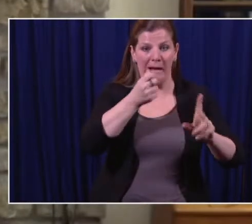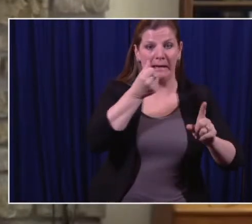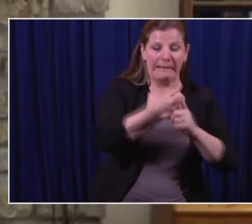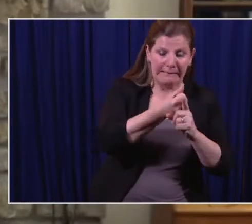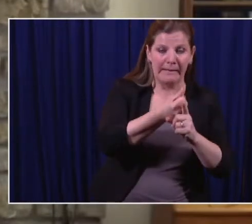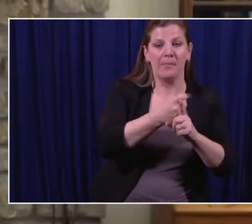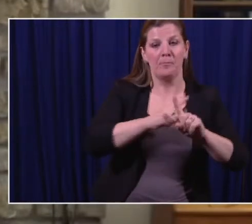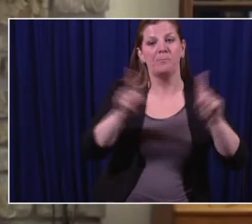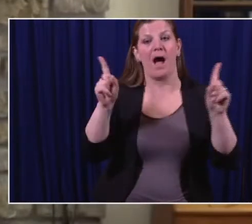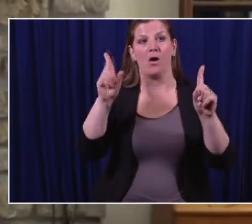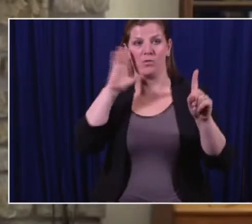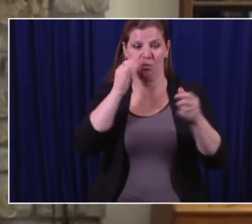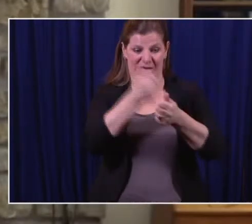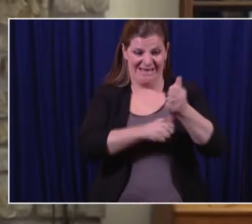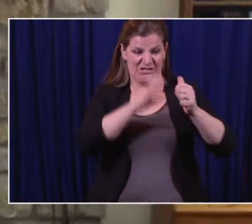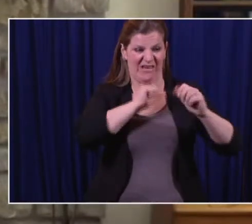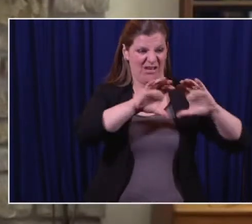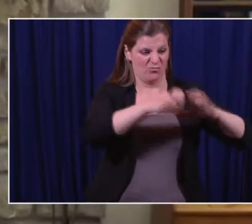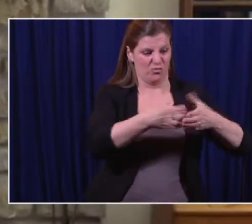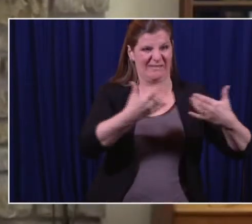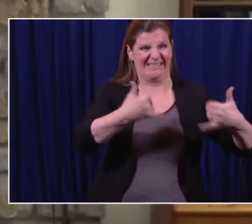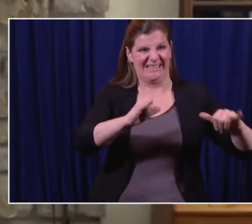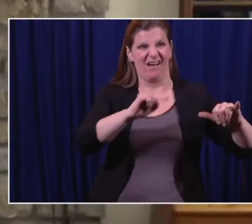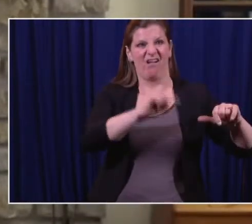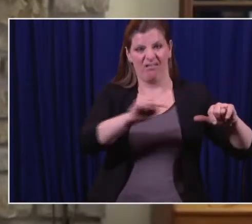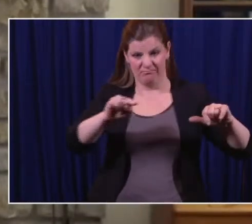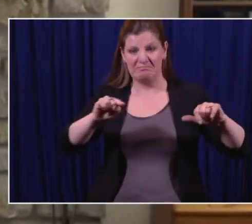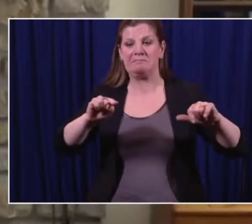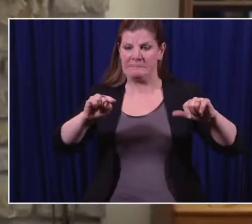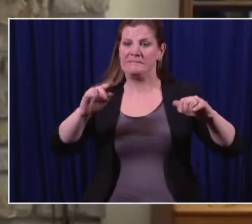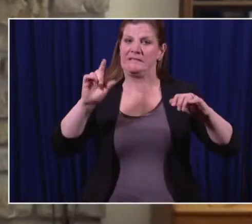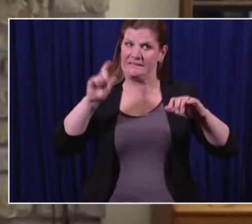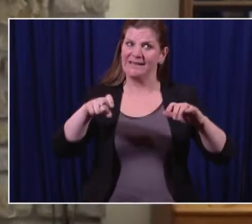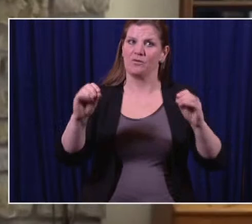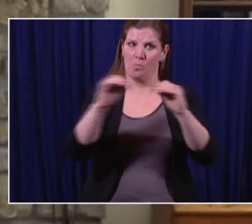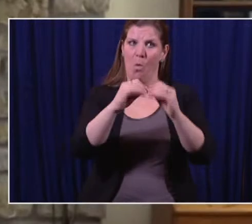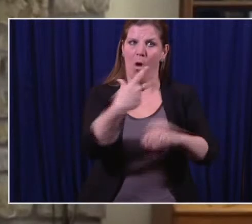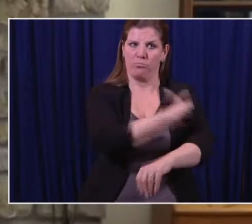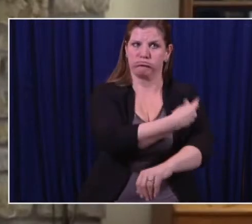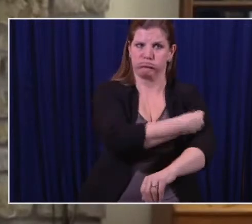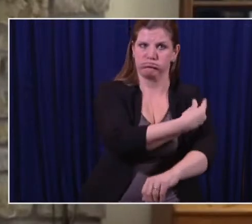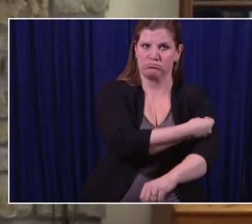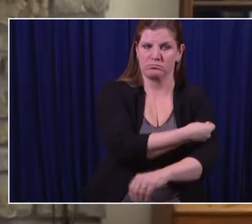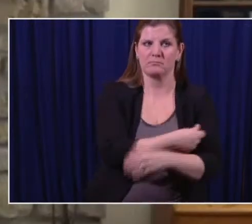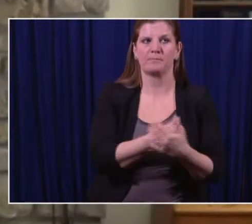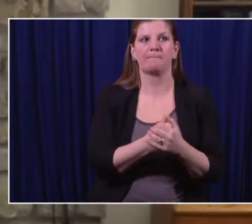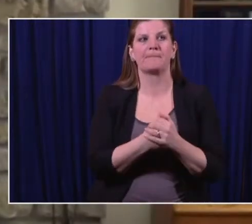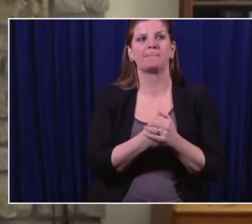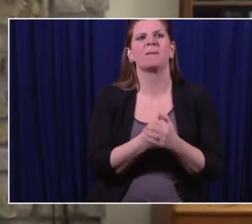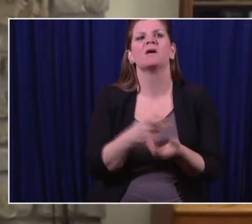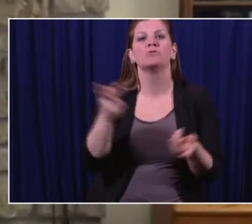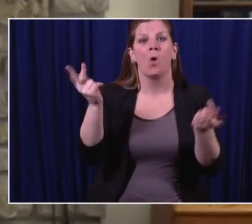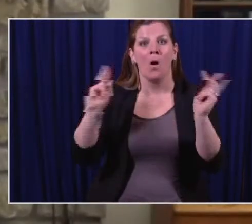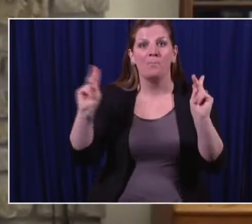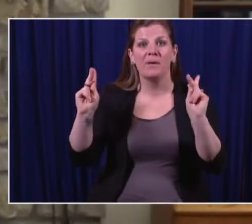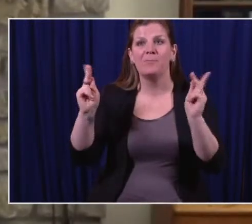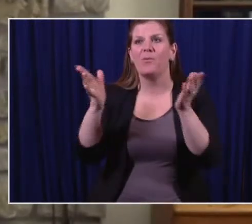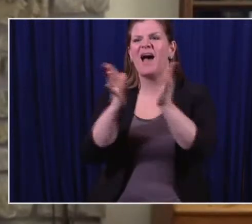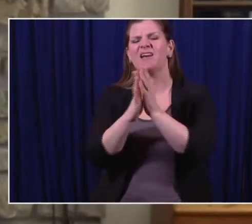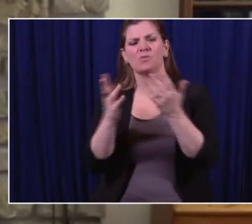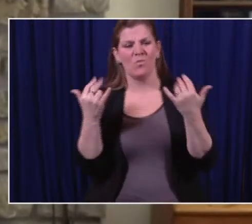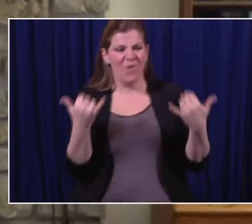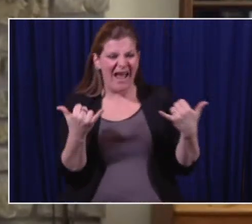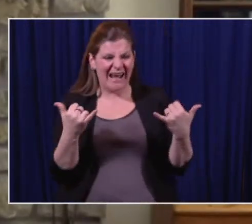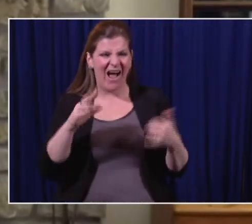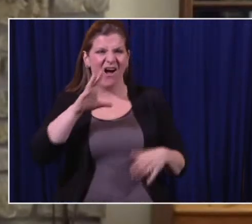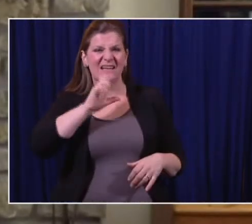within those age groups. As we look at, I get the question, how long are we going to stay on 65 and